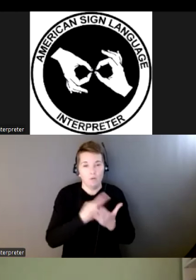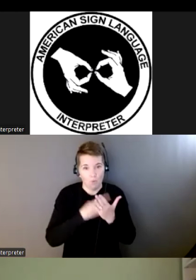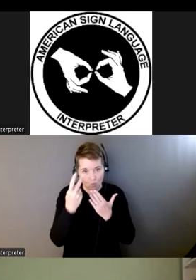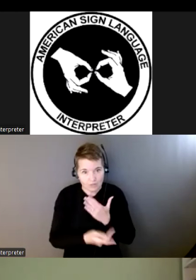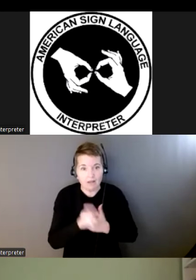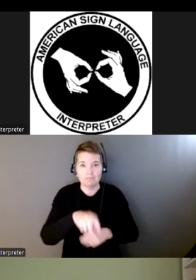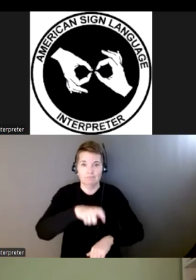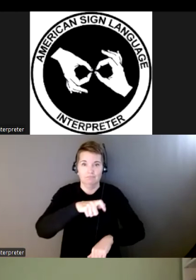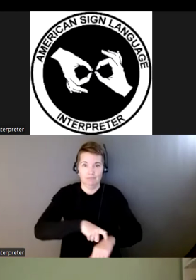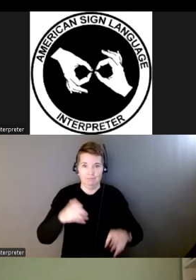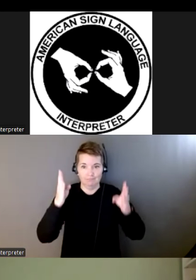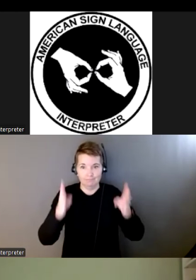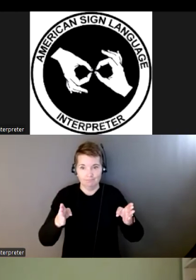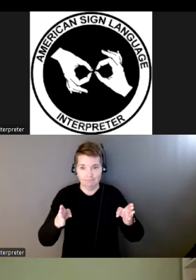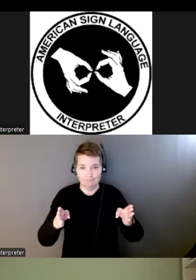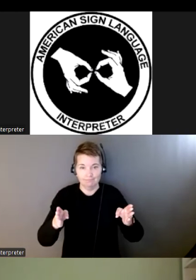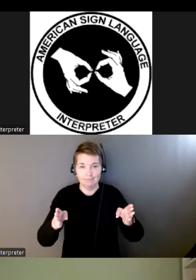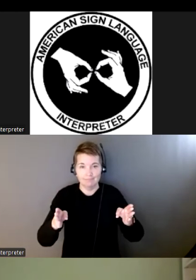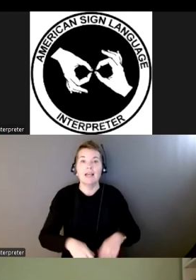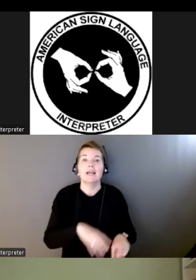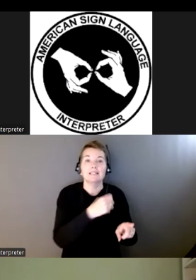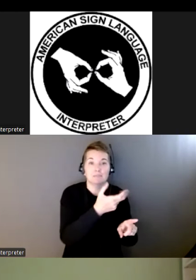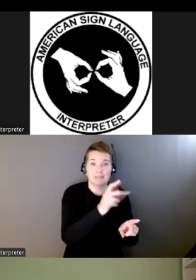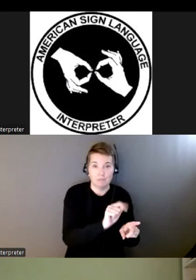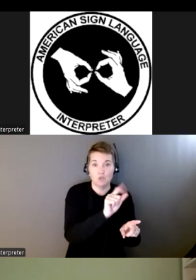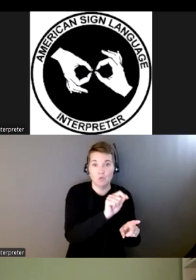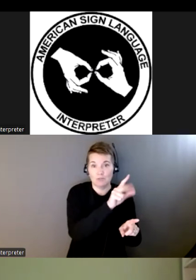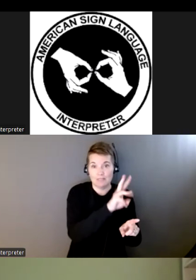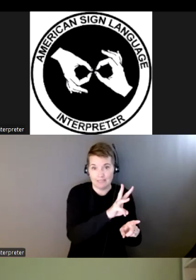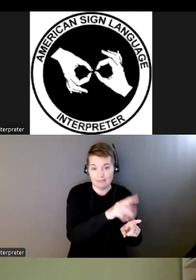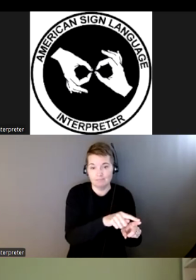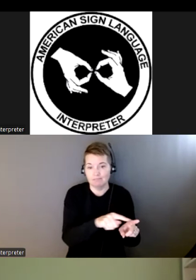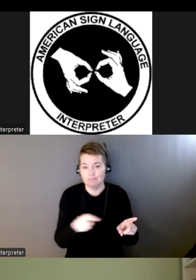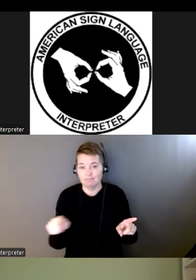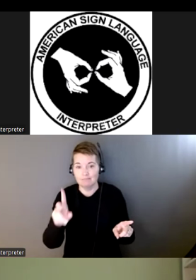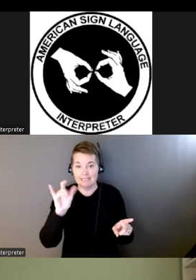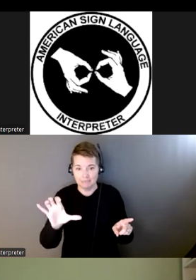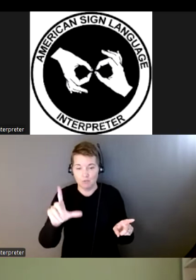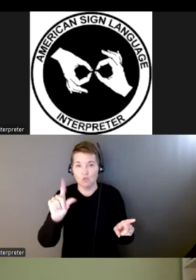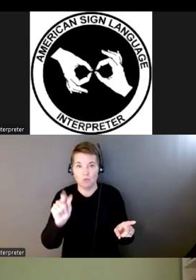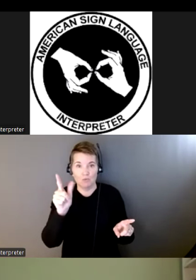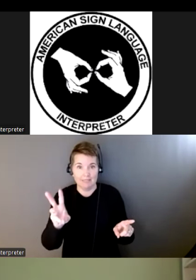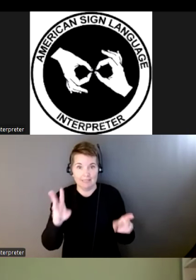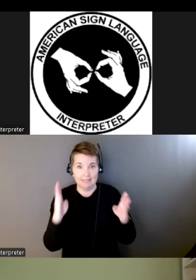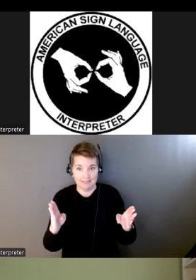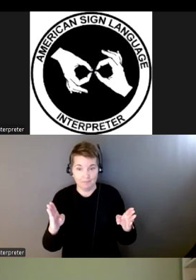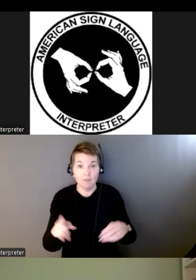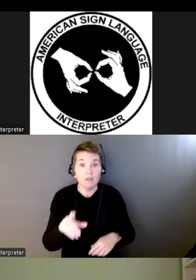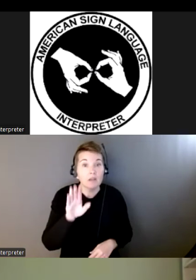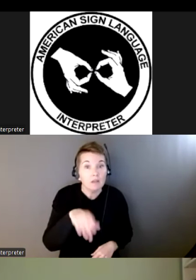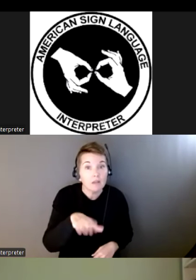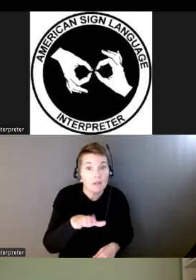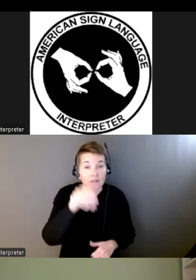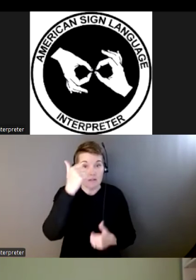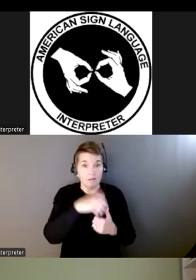time-based, and as mentioned, it will run between September and December 2026. I want to point out that September to December doesn't